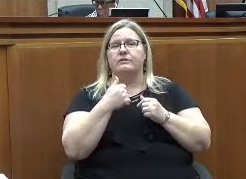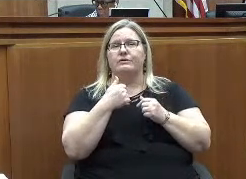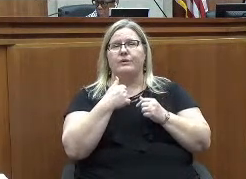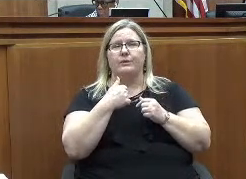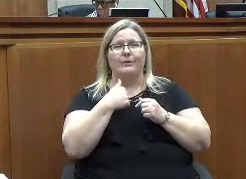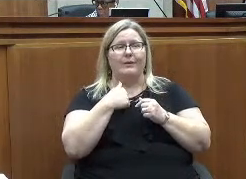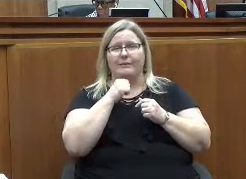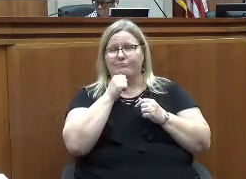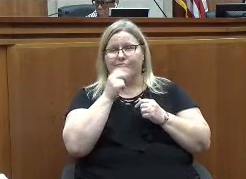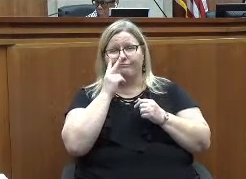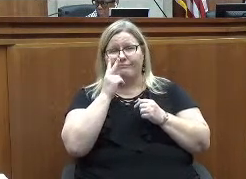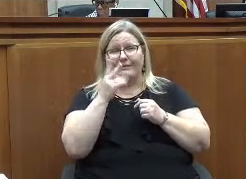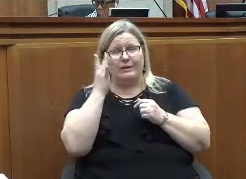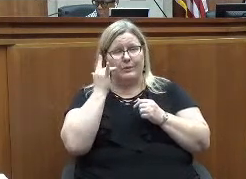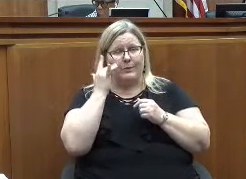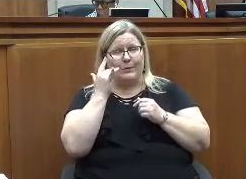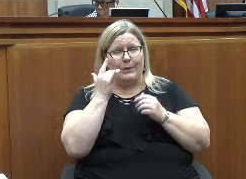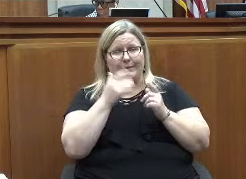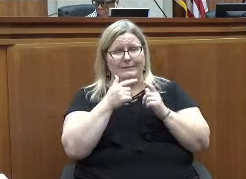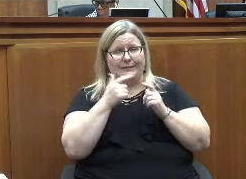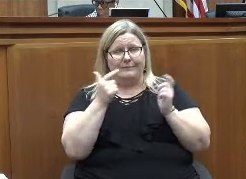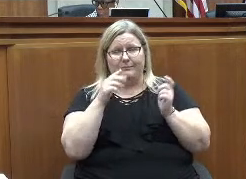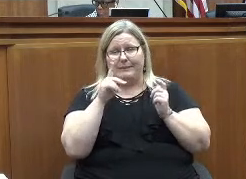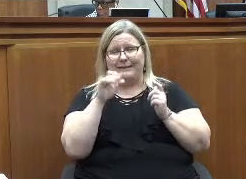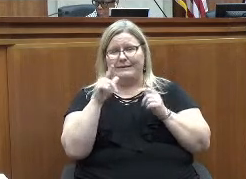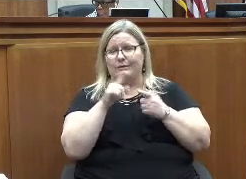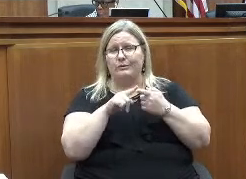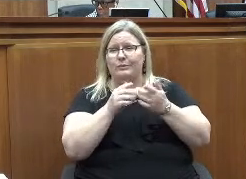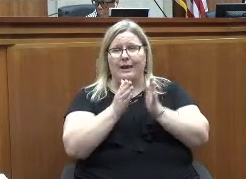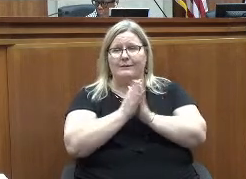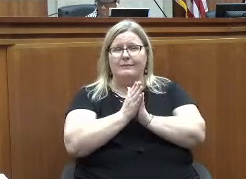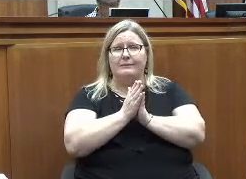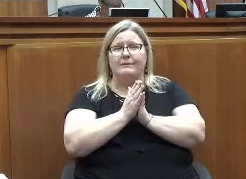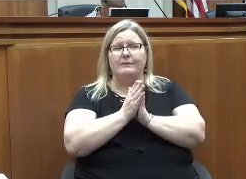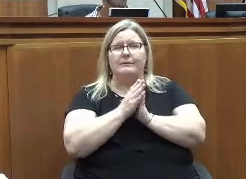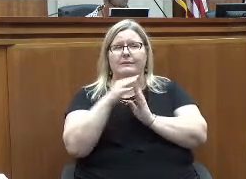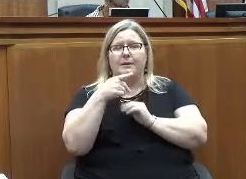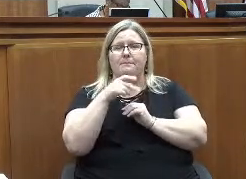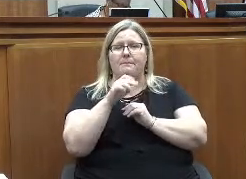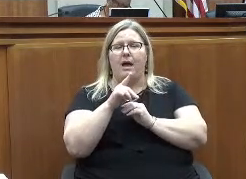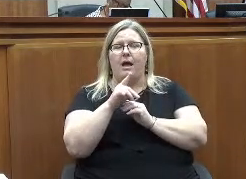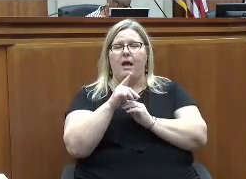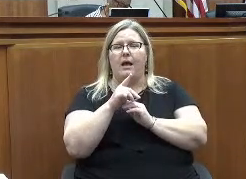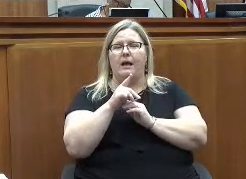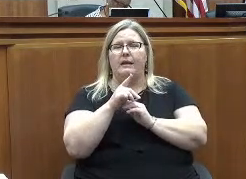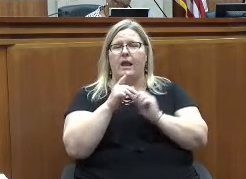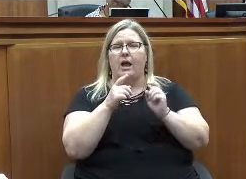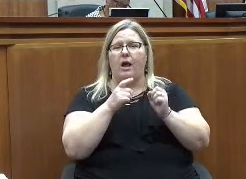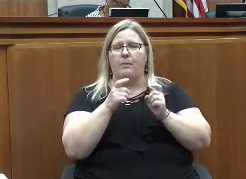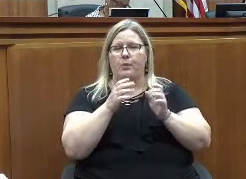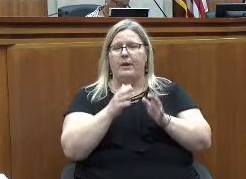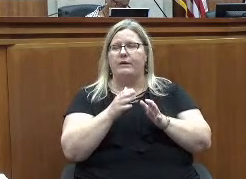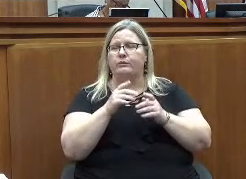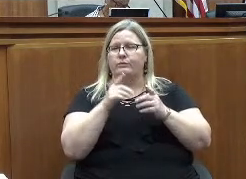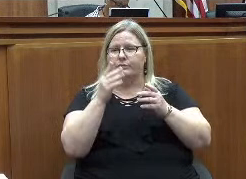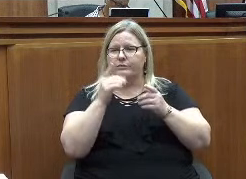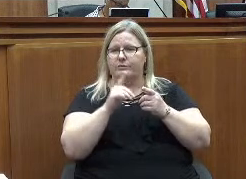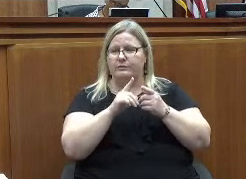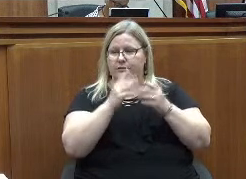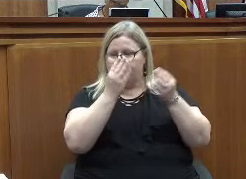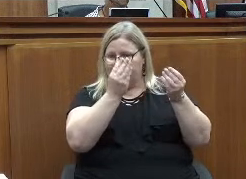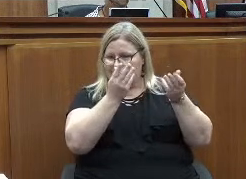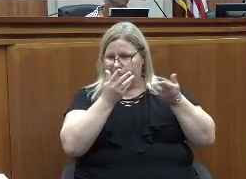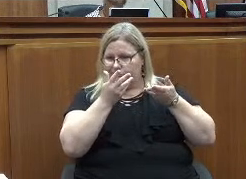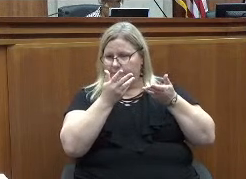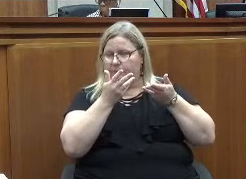see why it is a big deal to ask pod operators to tell us in